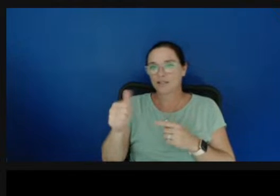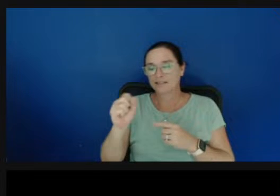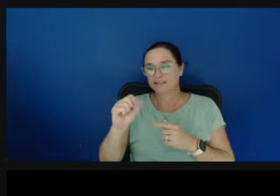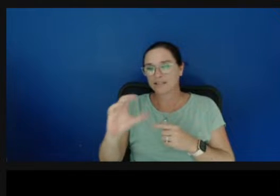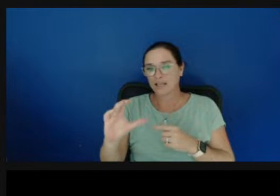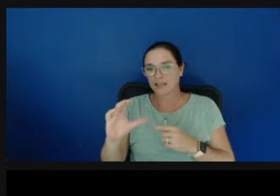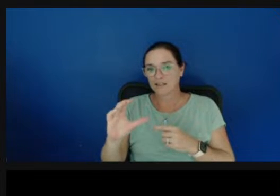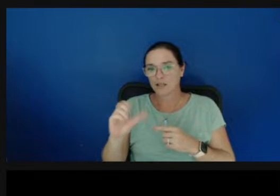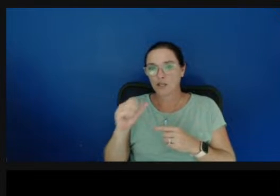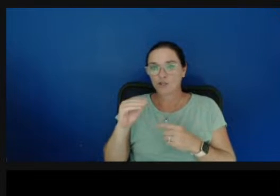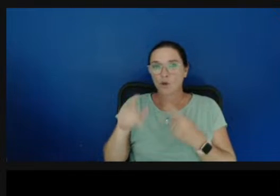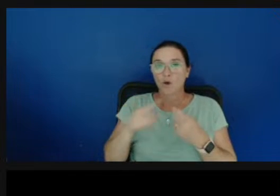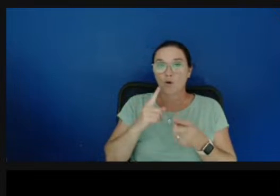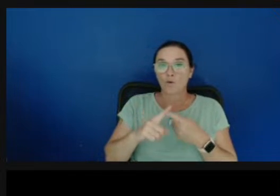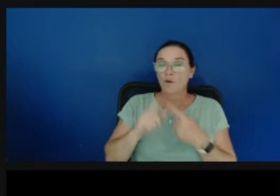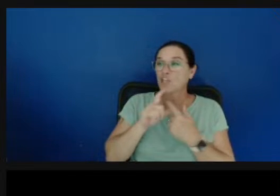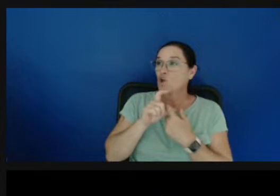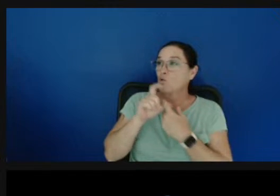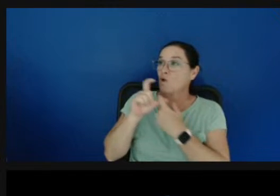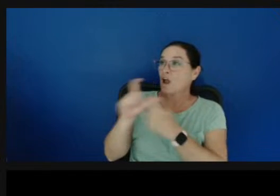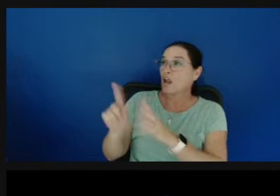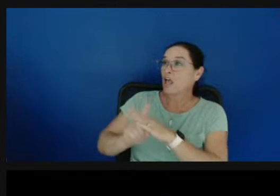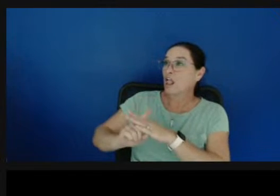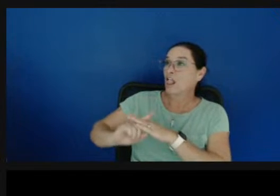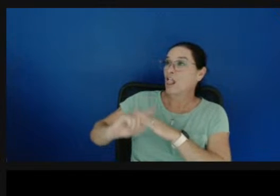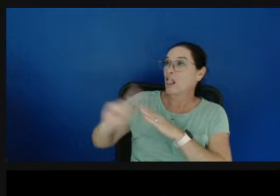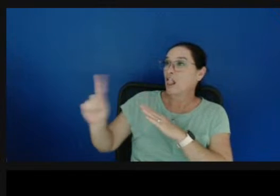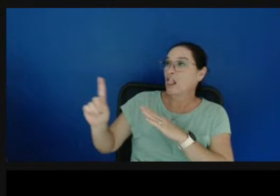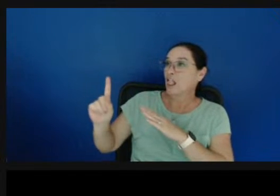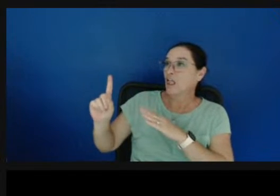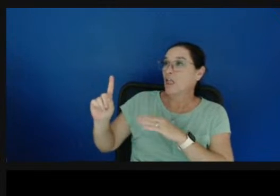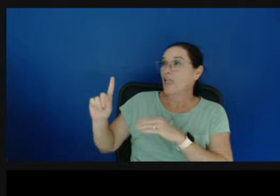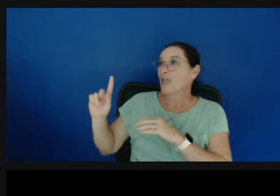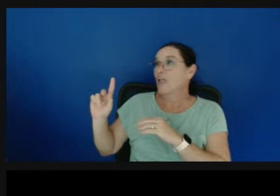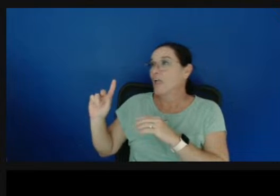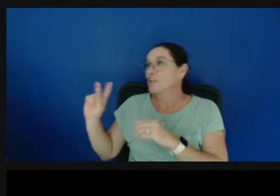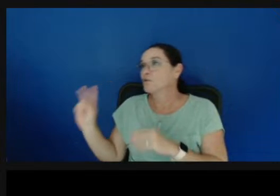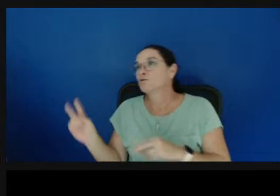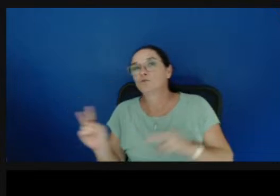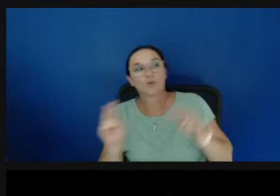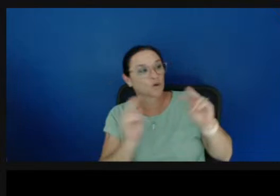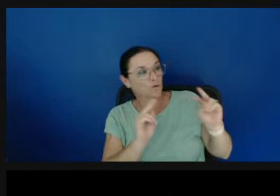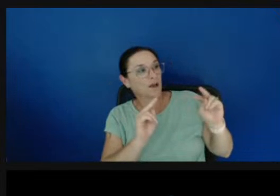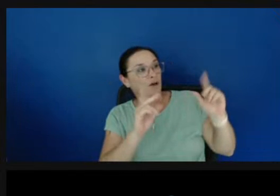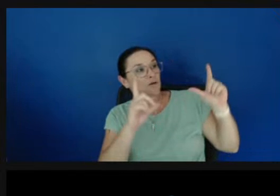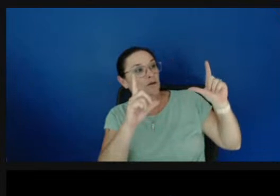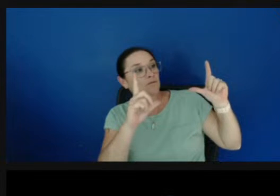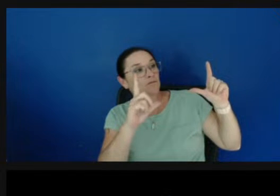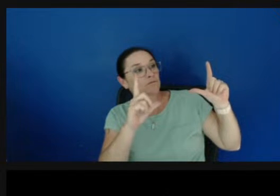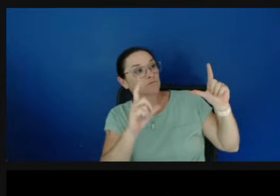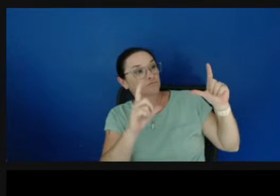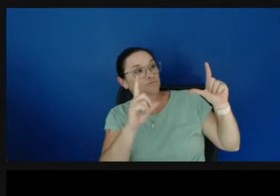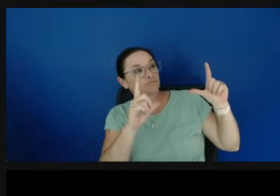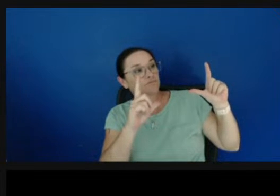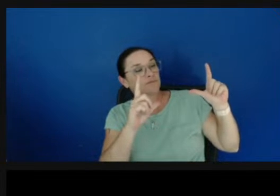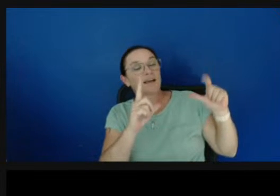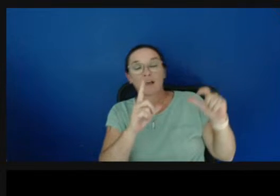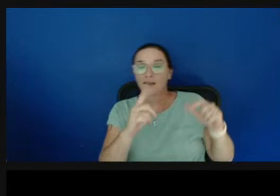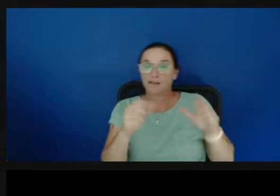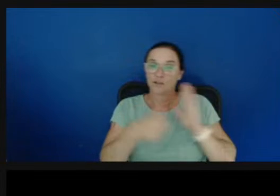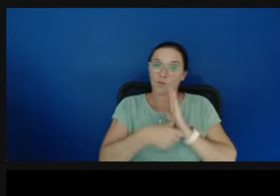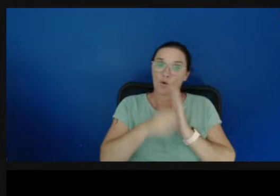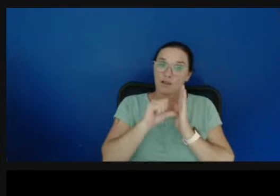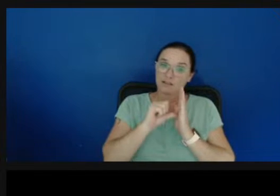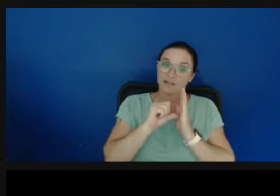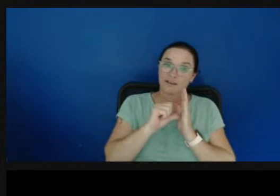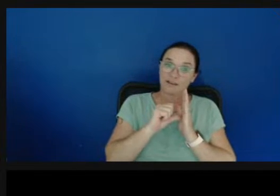you're running away from an explosive event to get a shot, that one shot was still pretty impressive, even though that was the best I could clear it